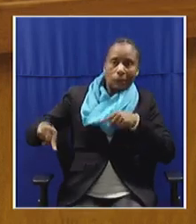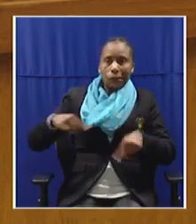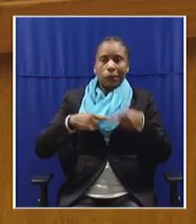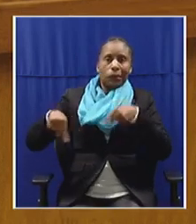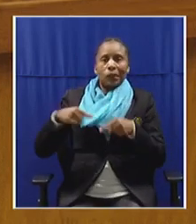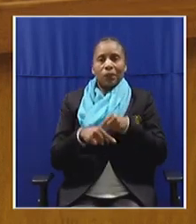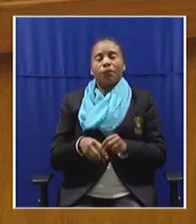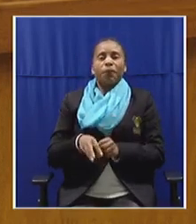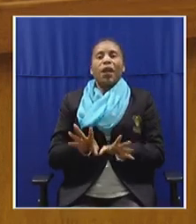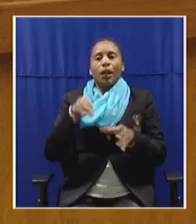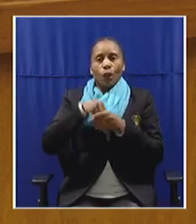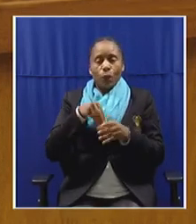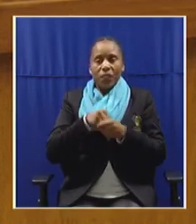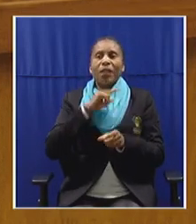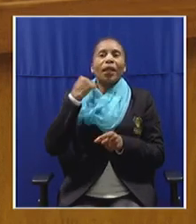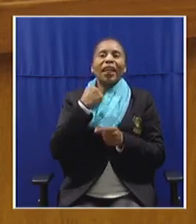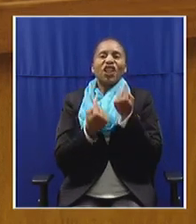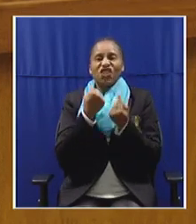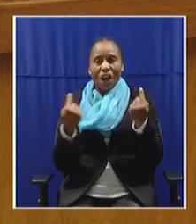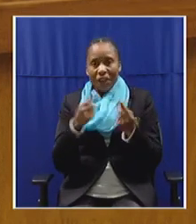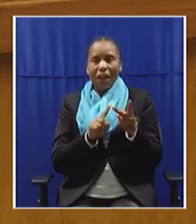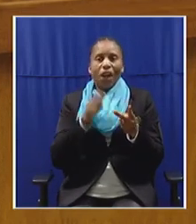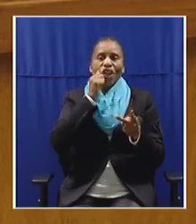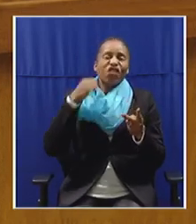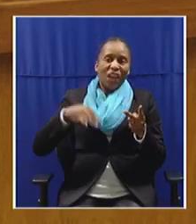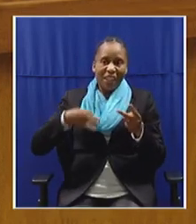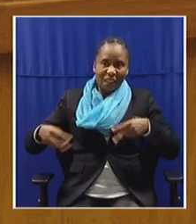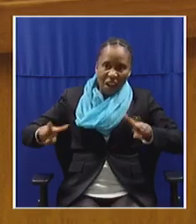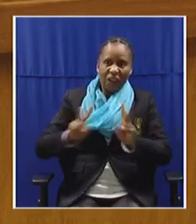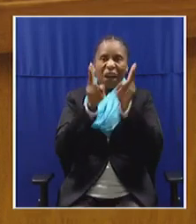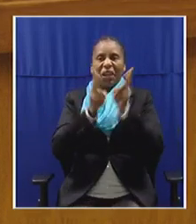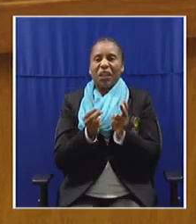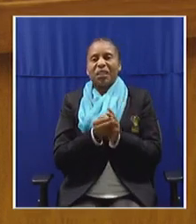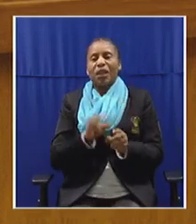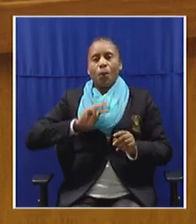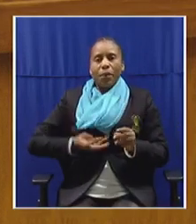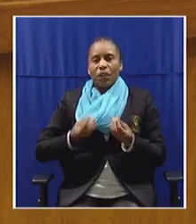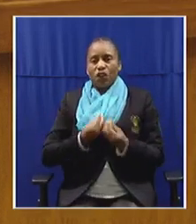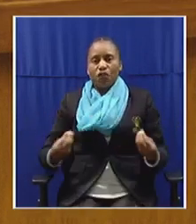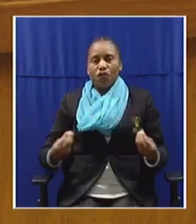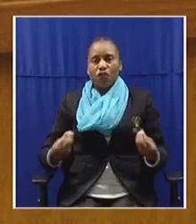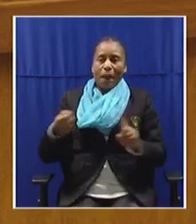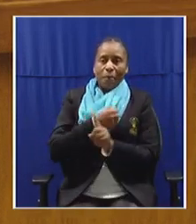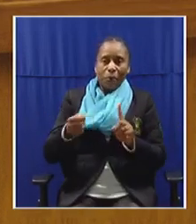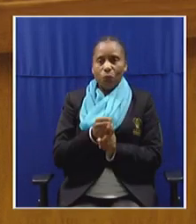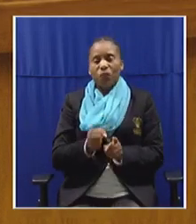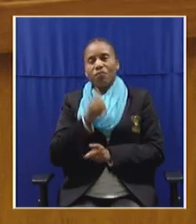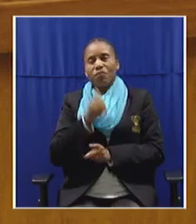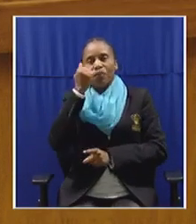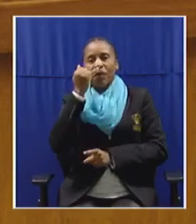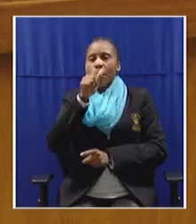including femicide, gender-based violence, abuse of women and children, drug and alcohol